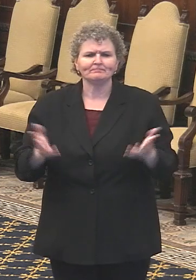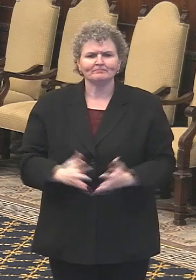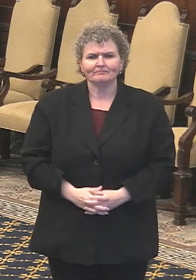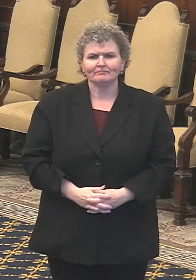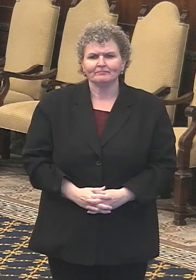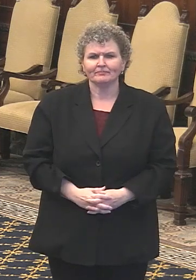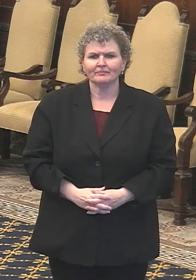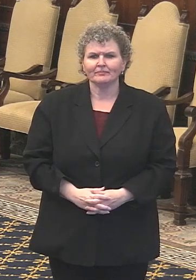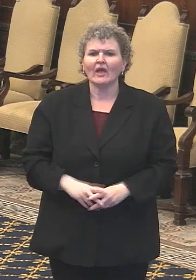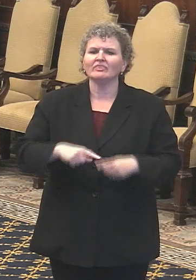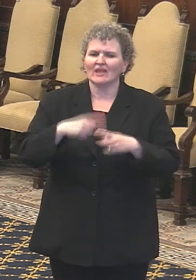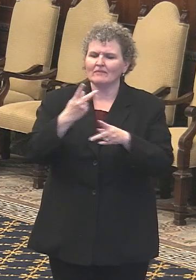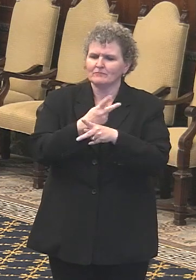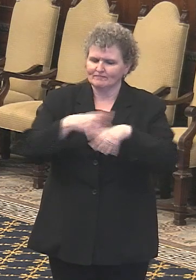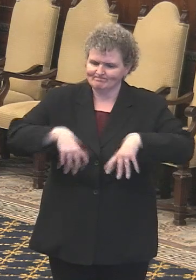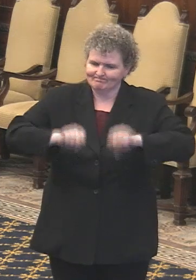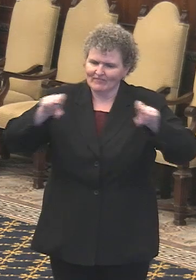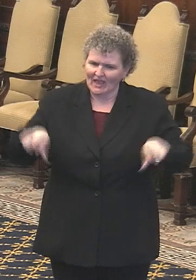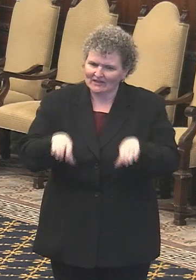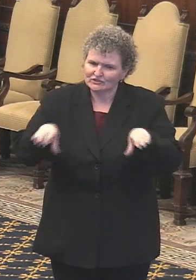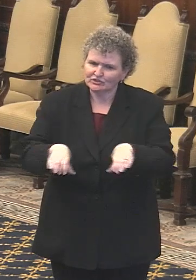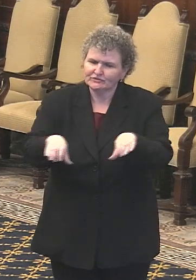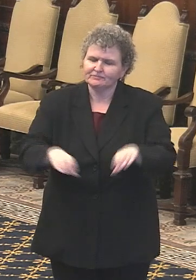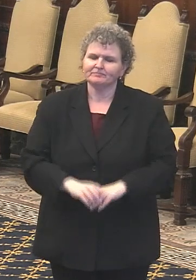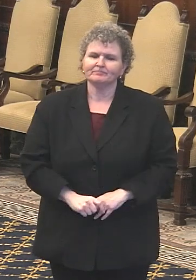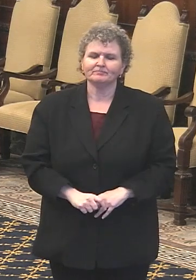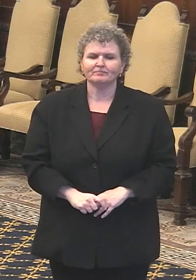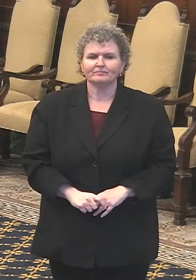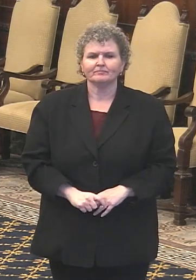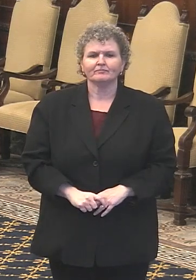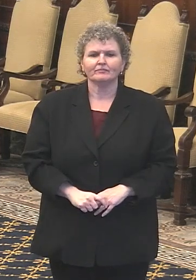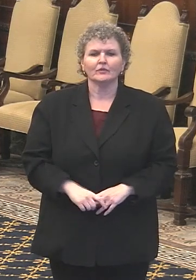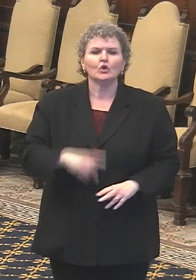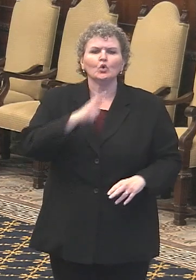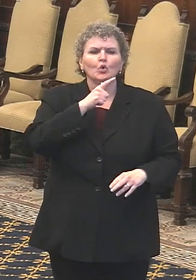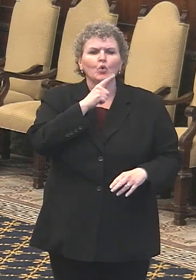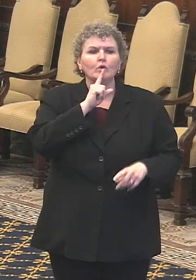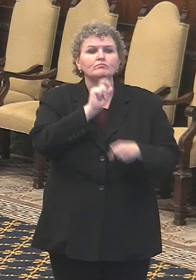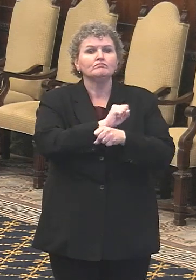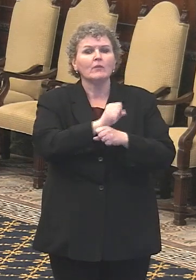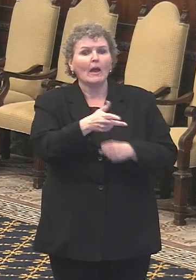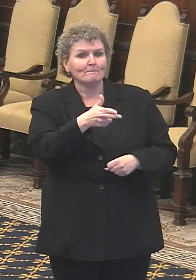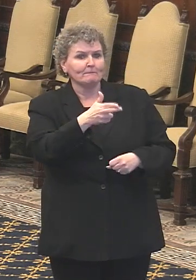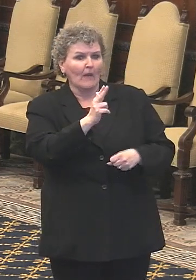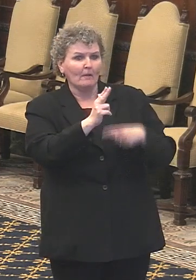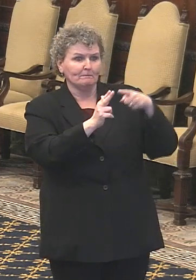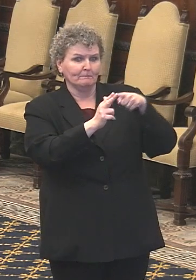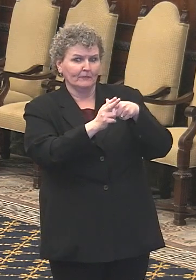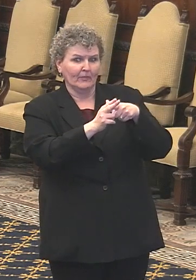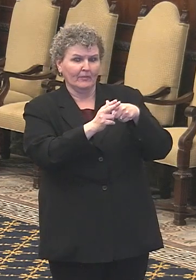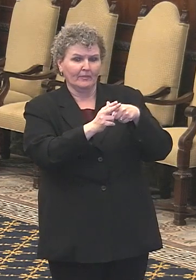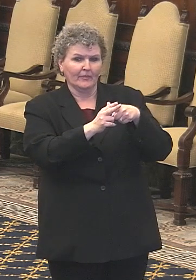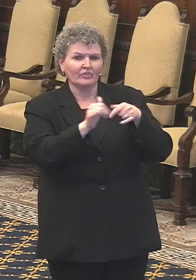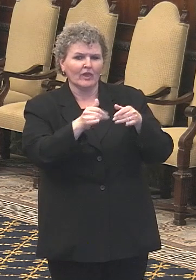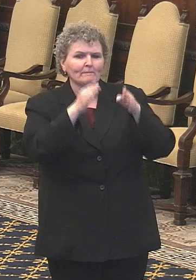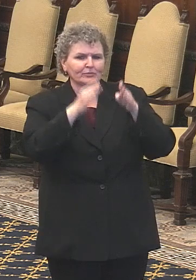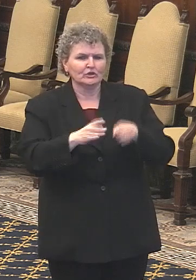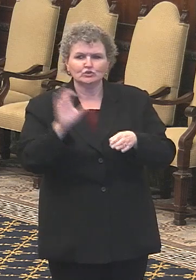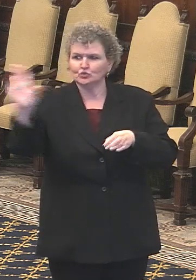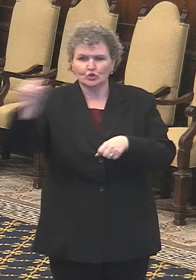the person who shot, who was the shooter, I'm sure the police will do what their job is. Thank you.